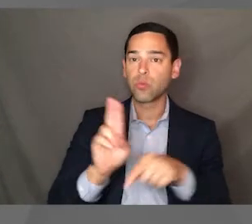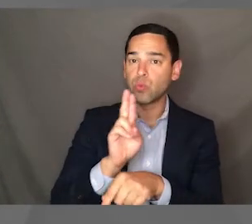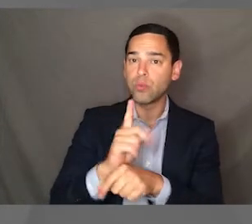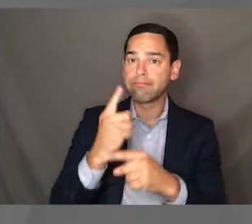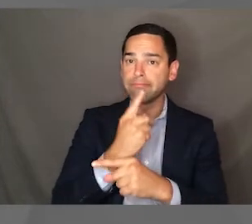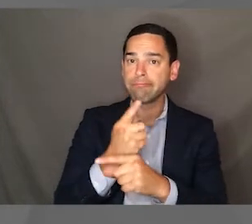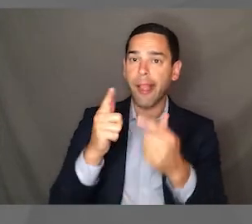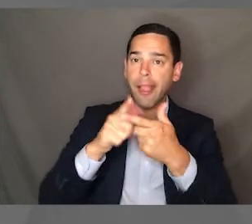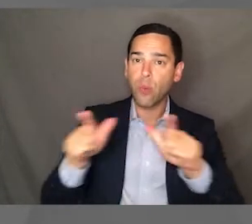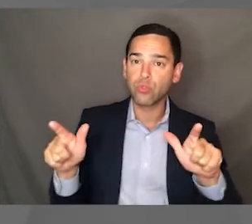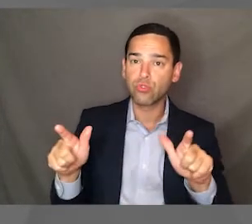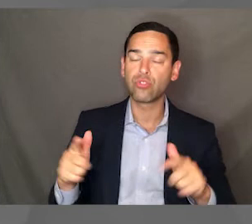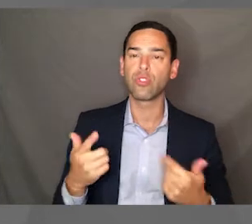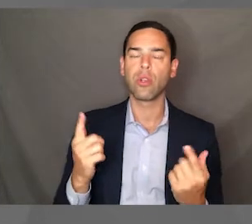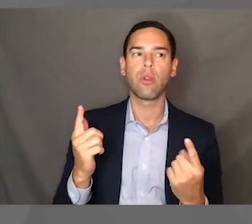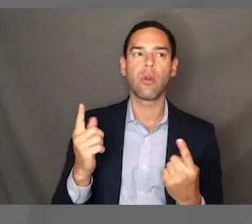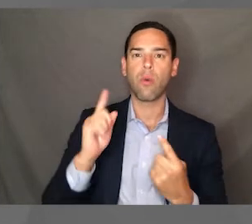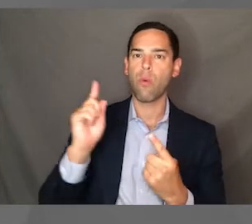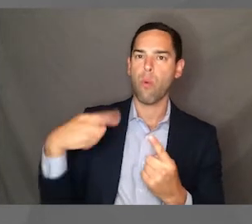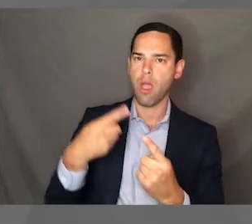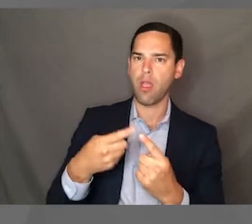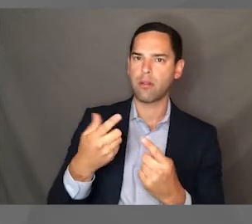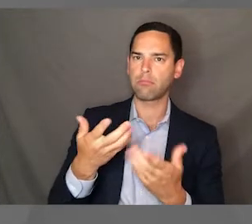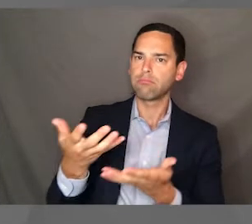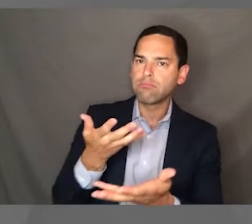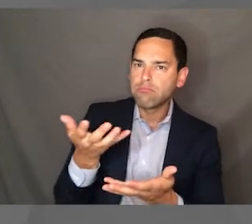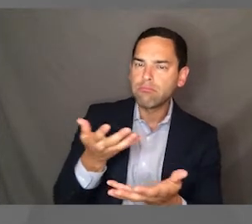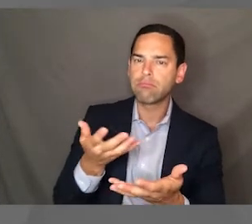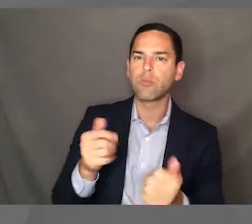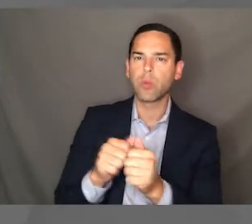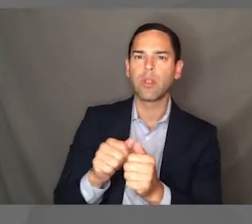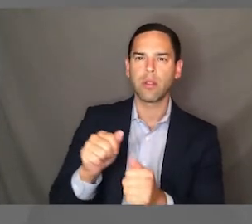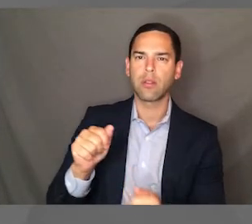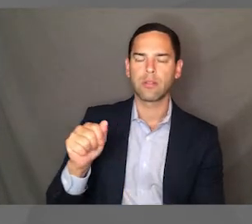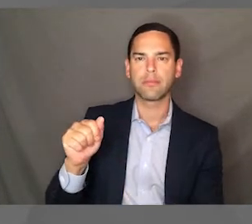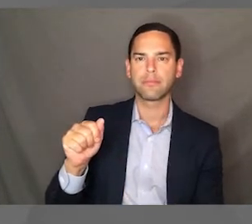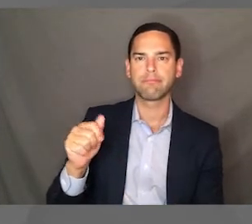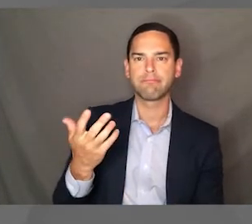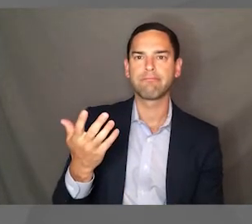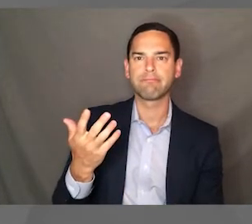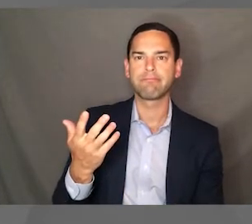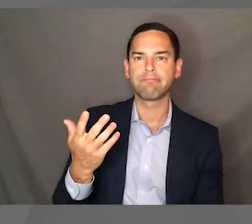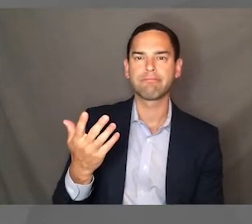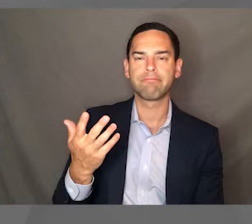appropriate language when we are working with the